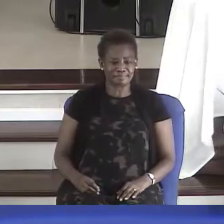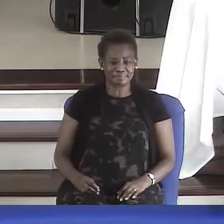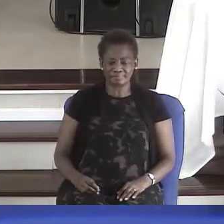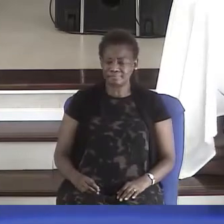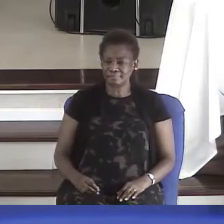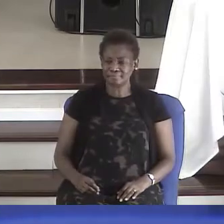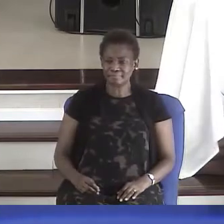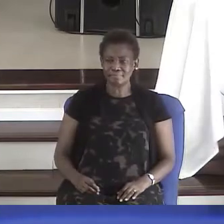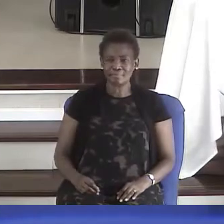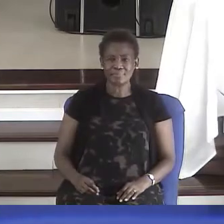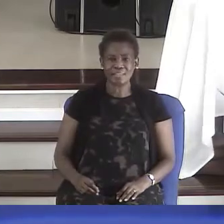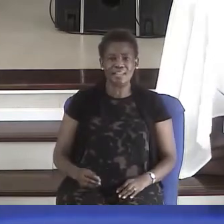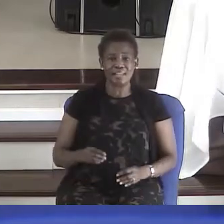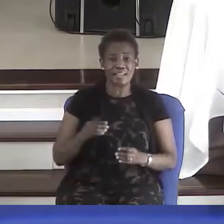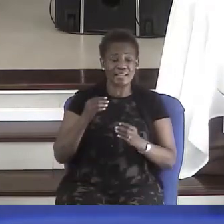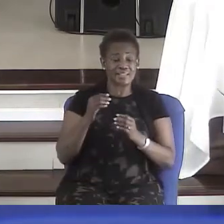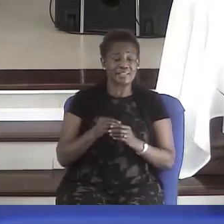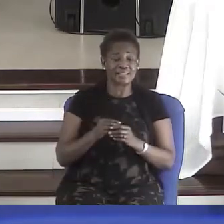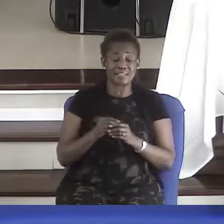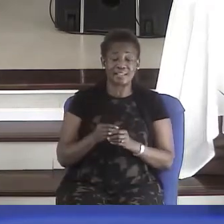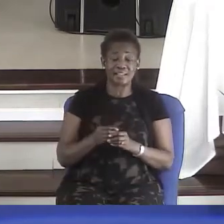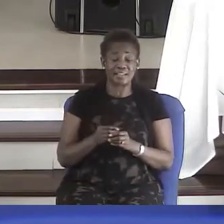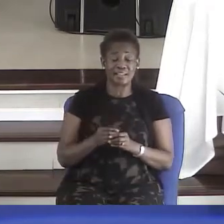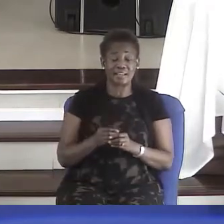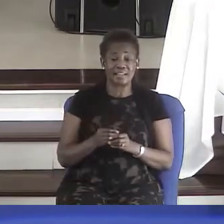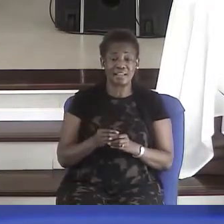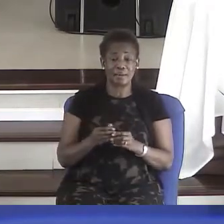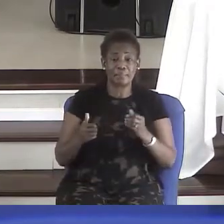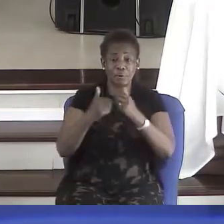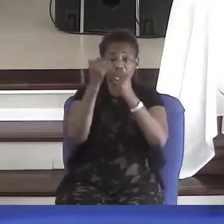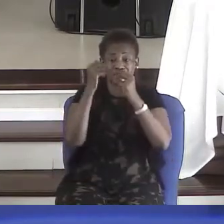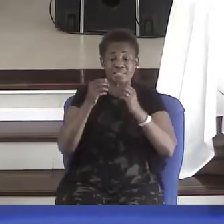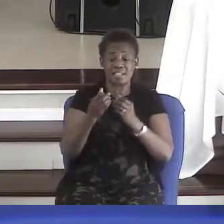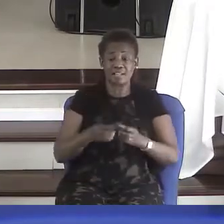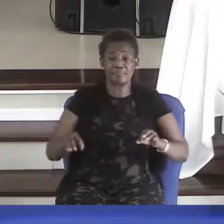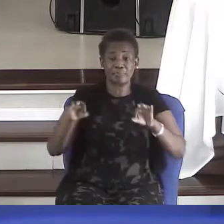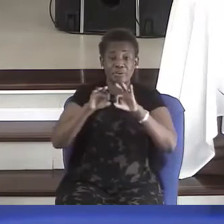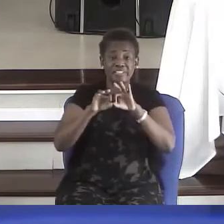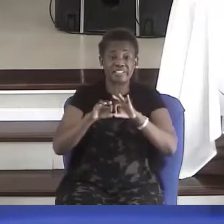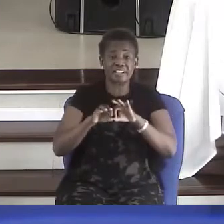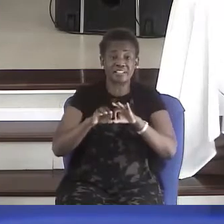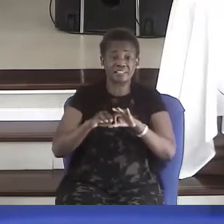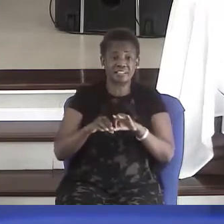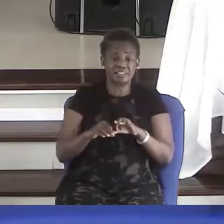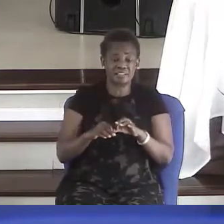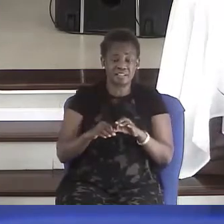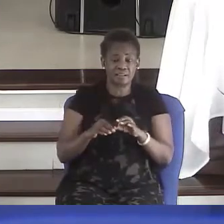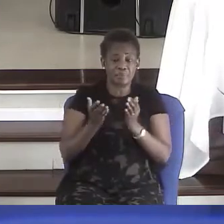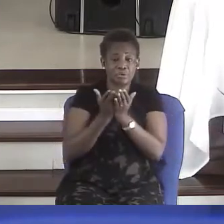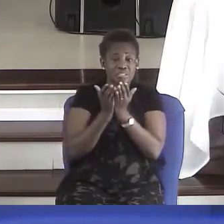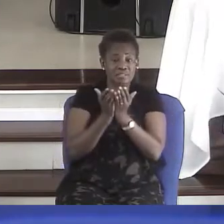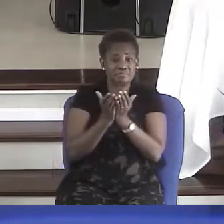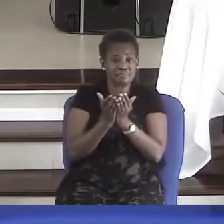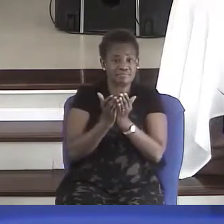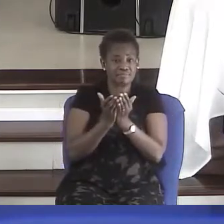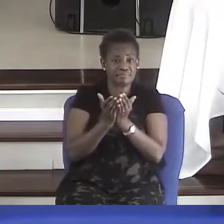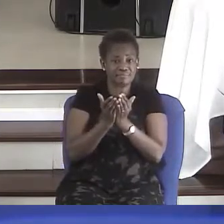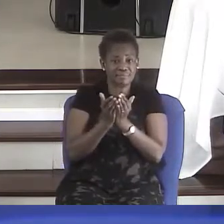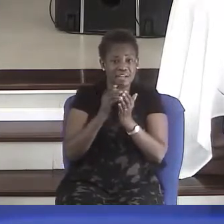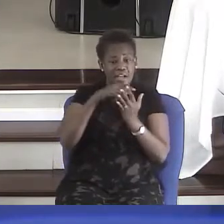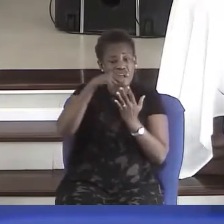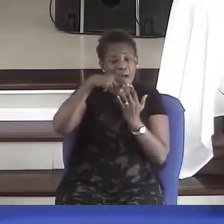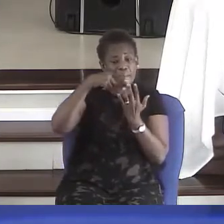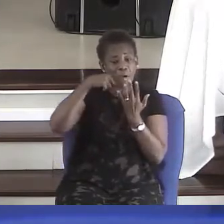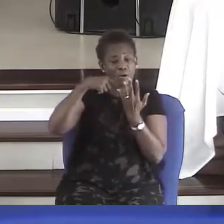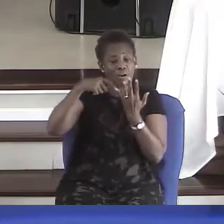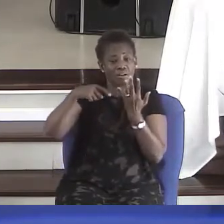It's a book of books. It's the book of books. And you and I are